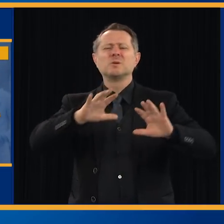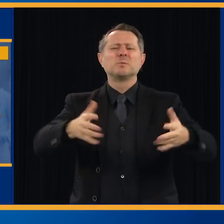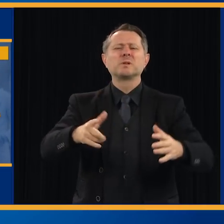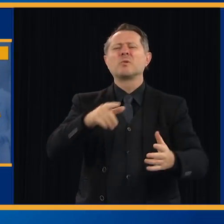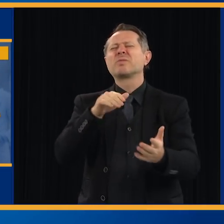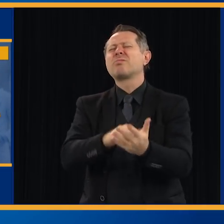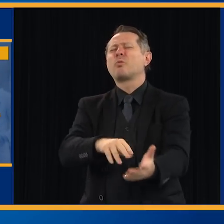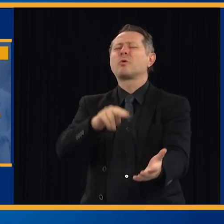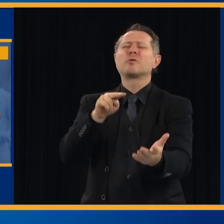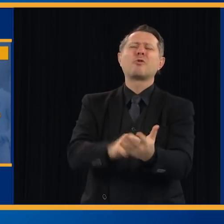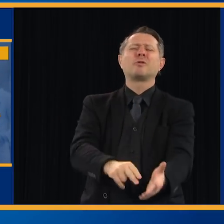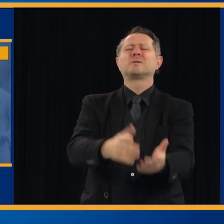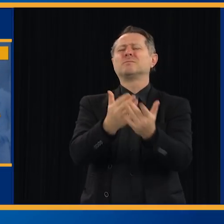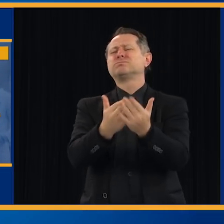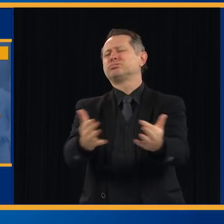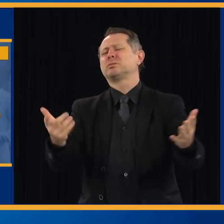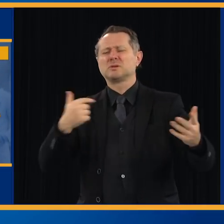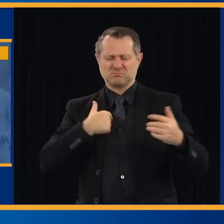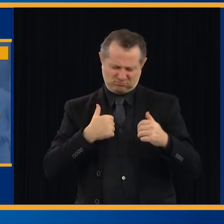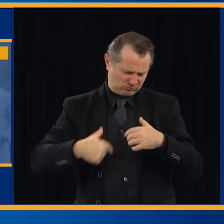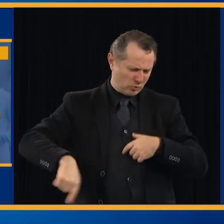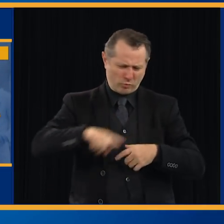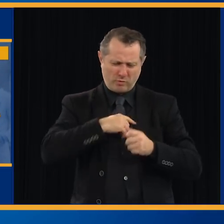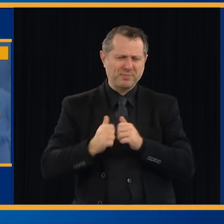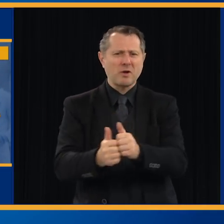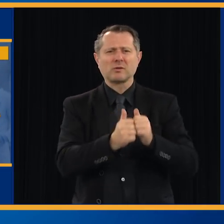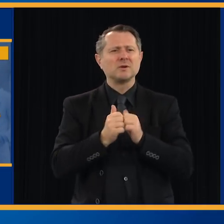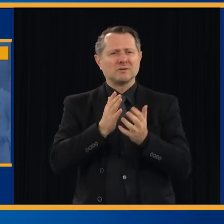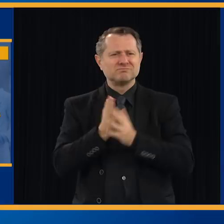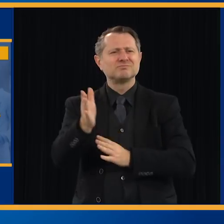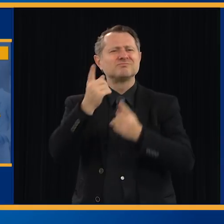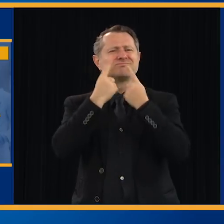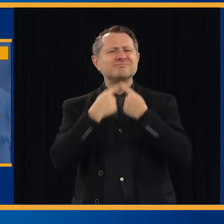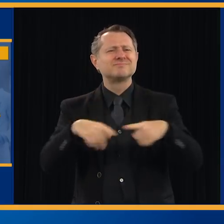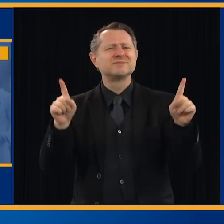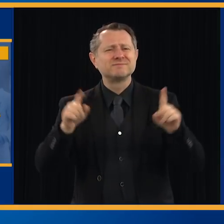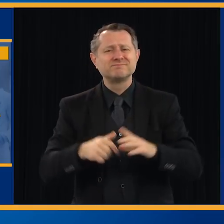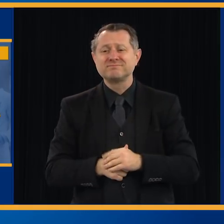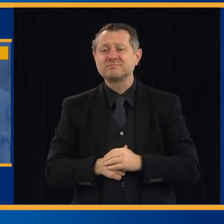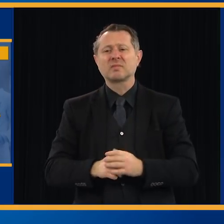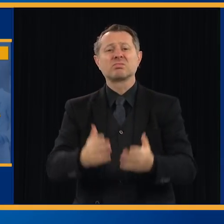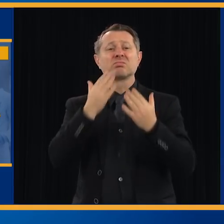gotten us through all of this. We also want to thank our neighbors,